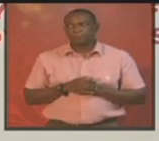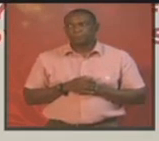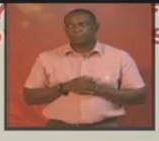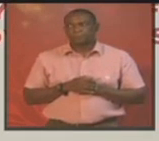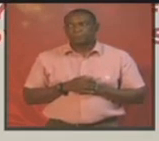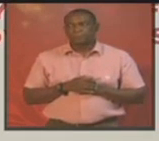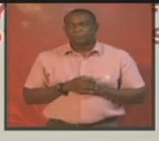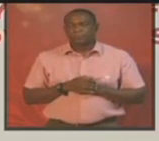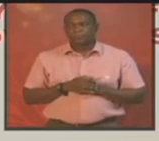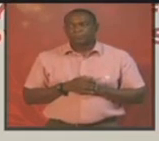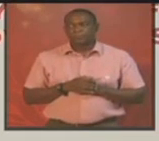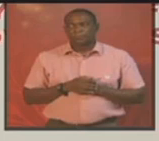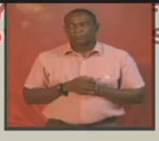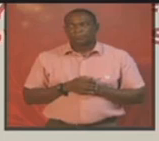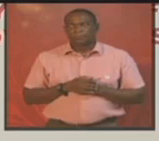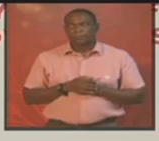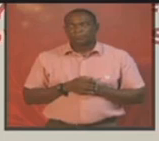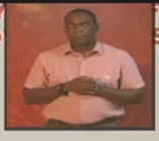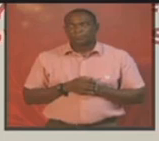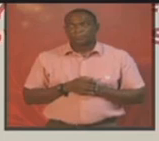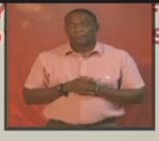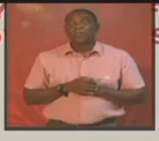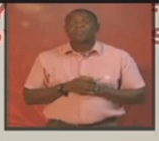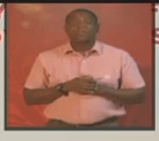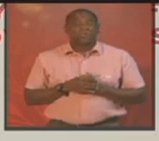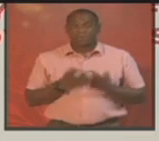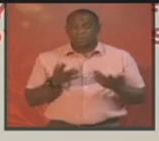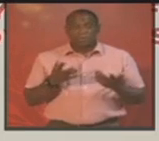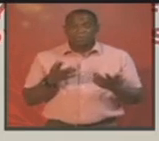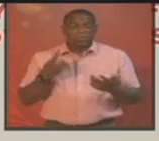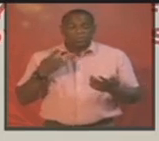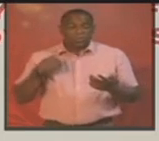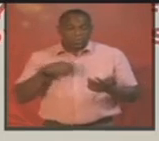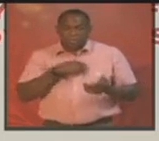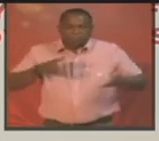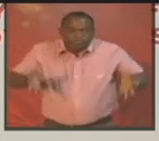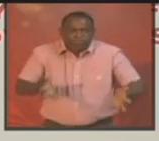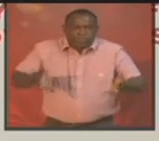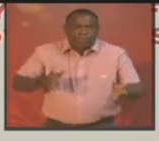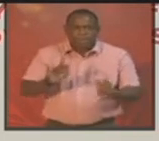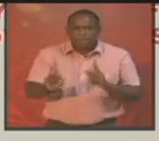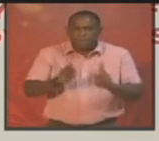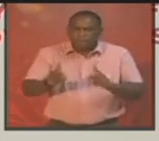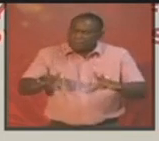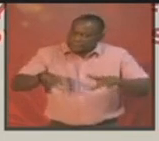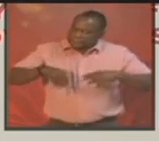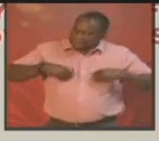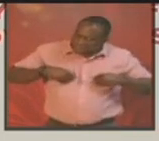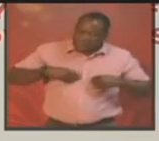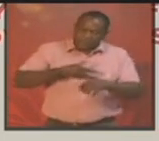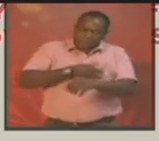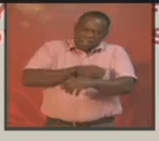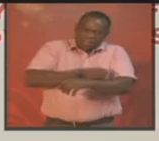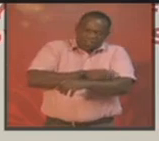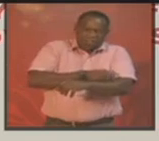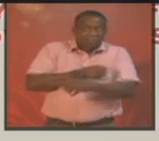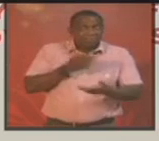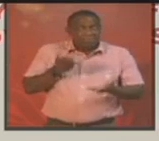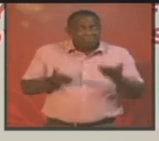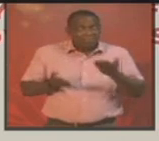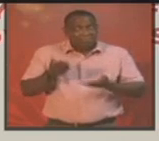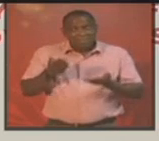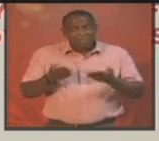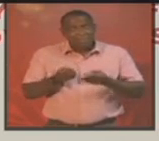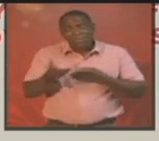future if there is no fair and equitable vaccination for all countries of the world. So said Prime Minister Dr.